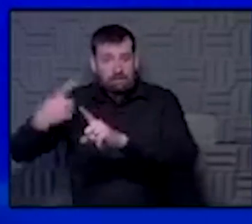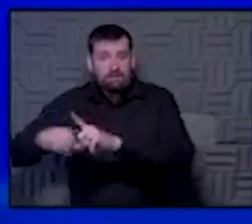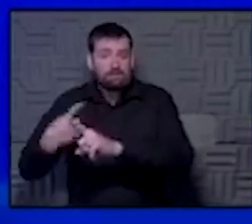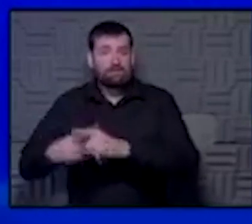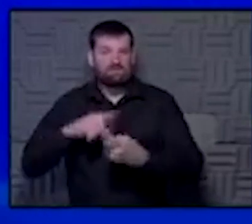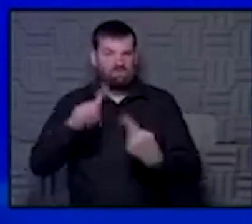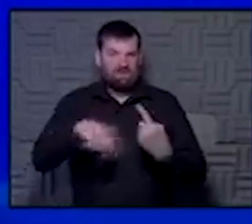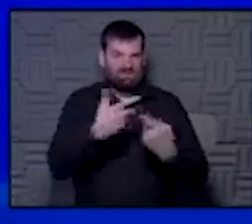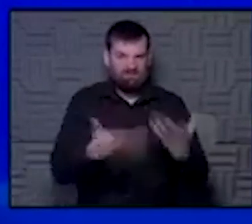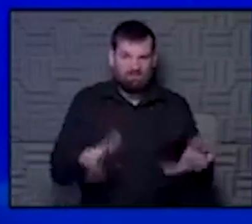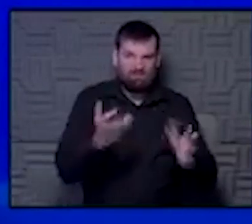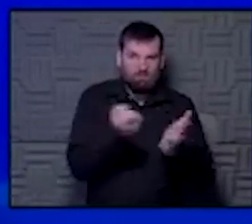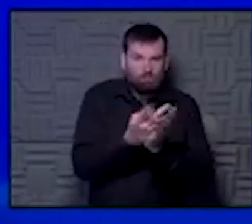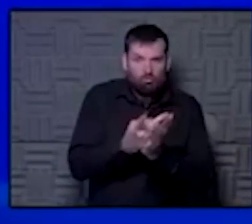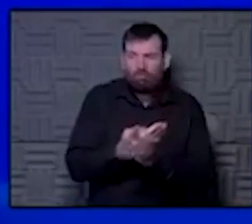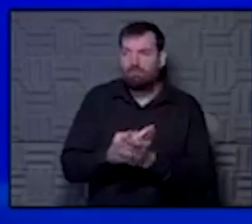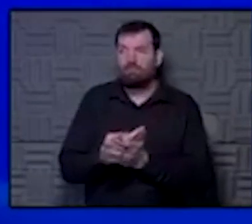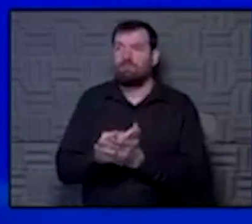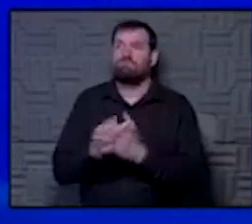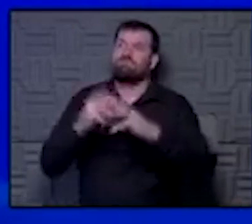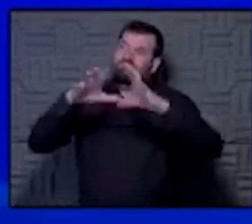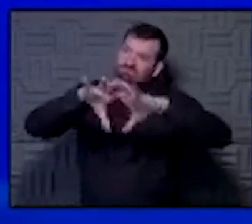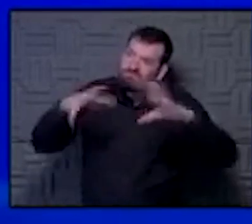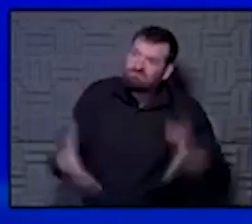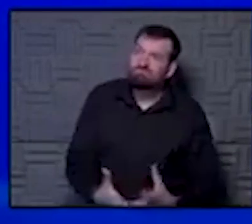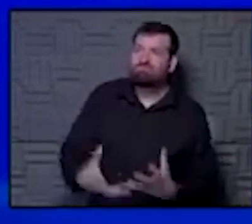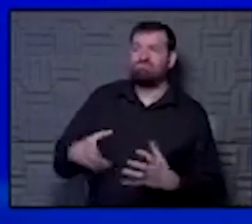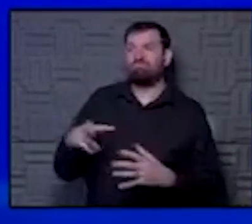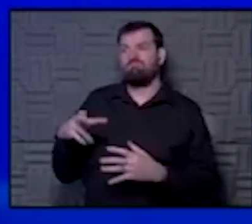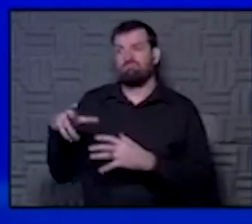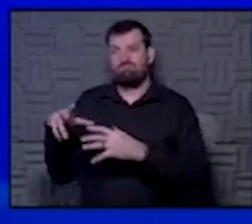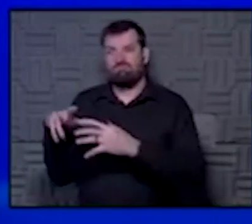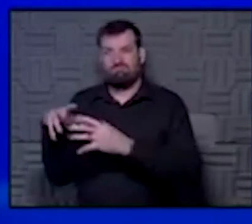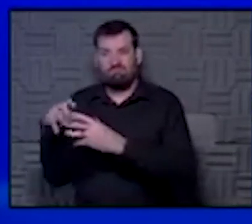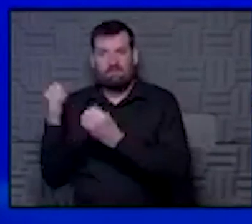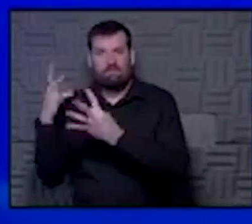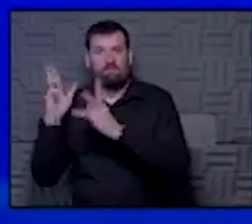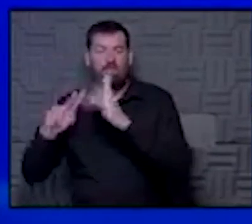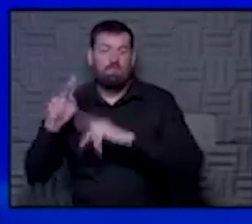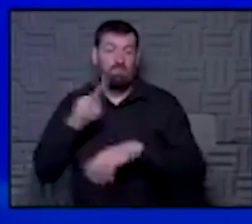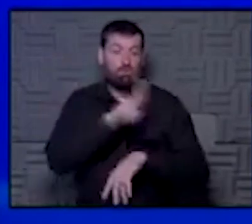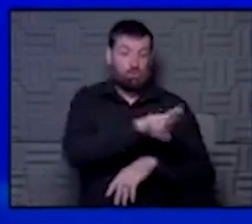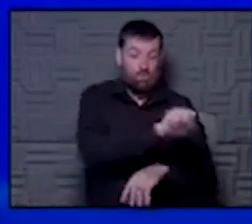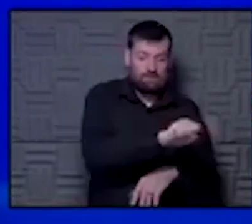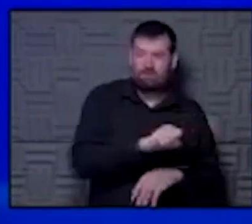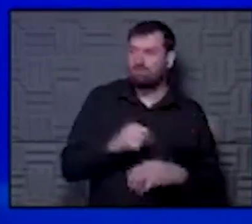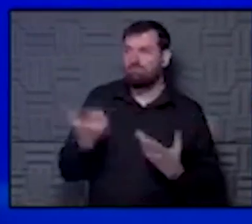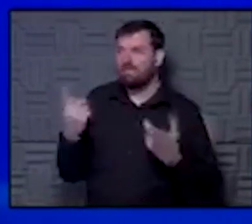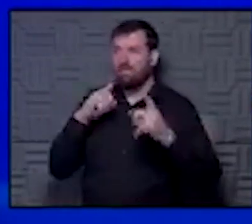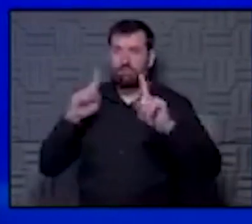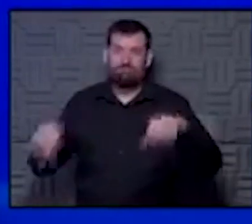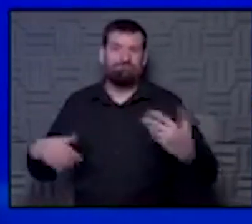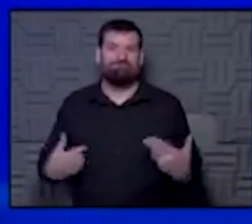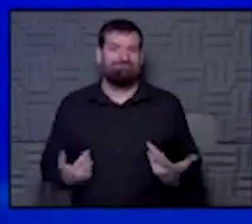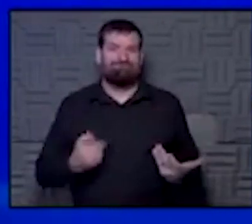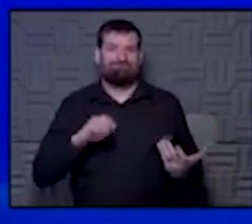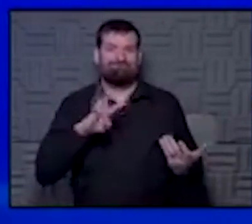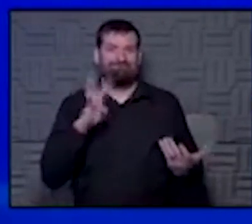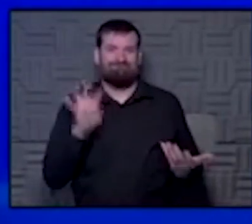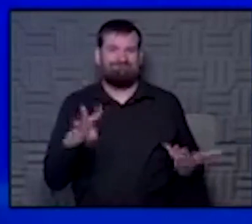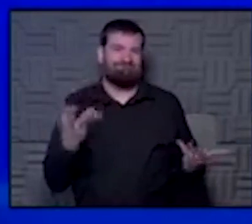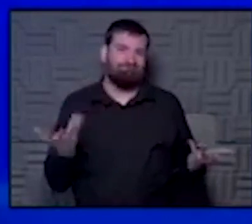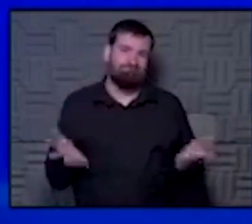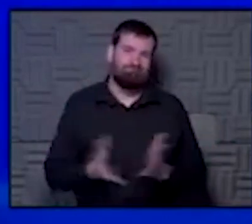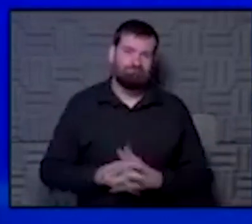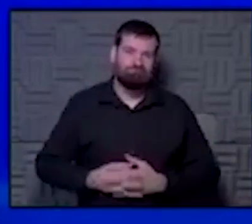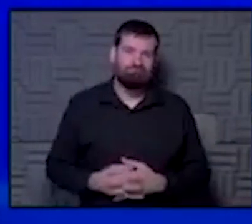on to do math about how big the world is, how big the U.S. is. Yeah, that's a great question. So, the answer is we don't really know, right? We don't really